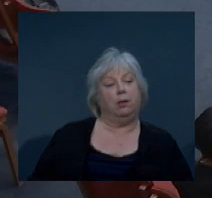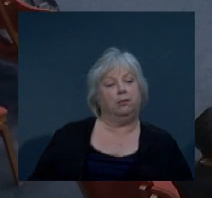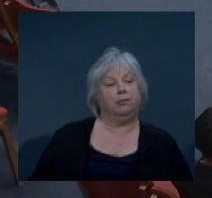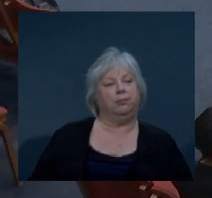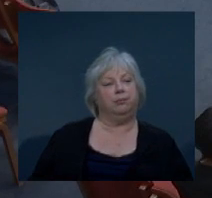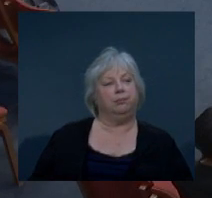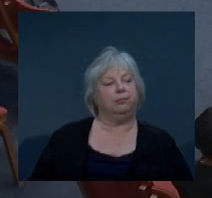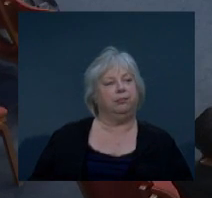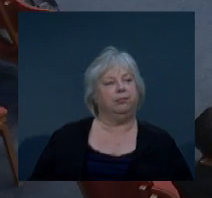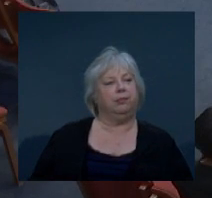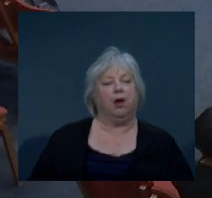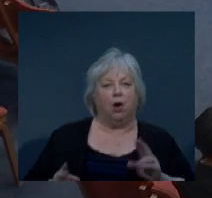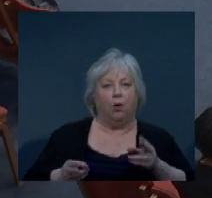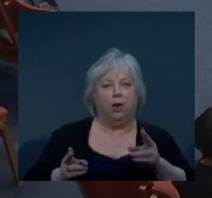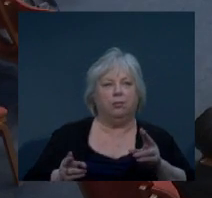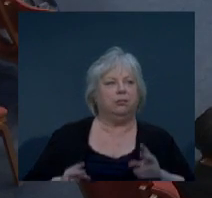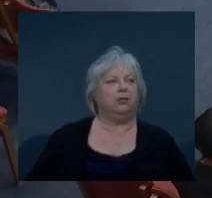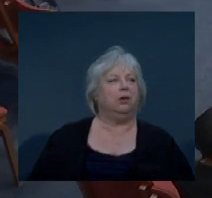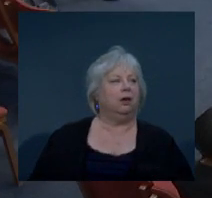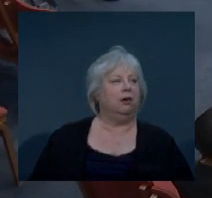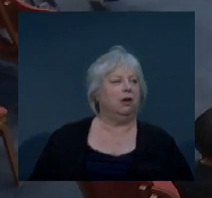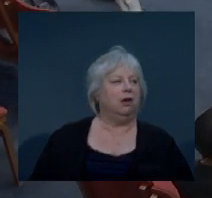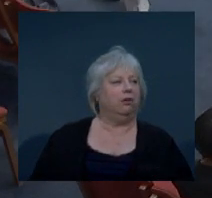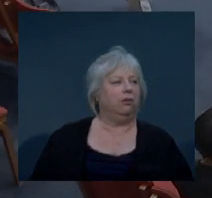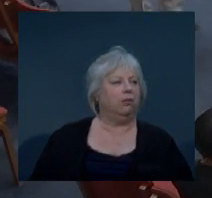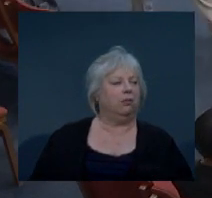please hurry, please.